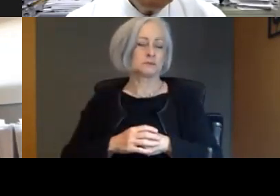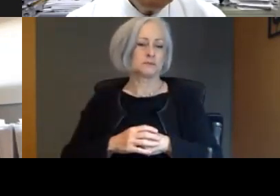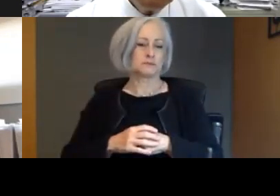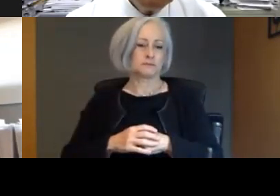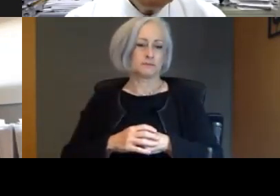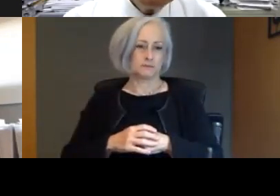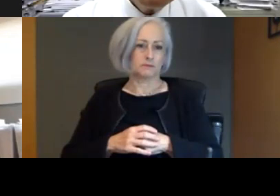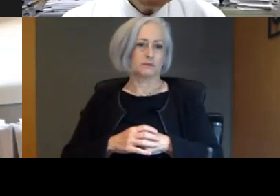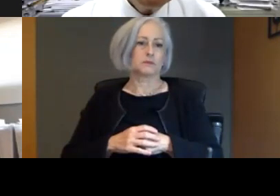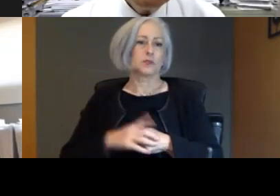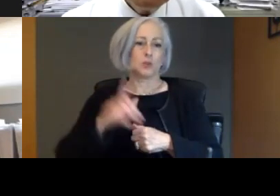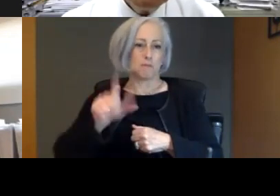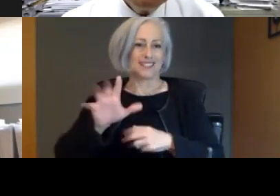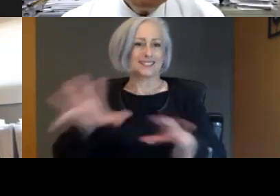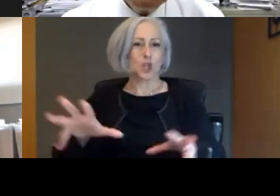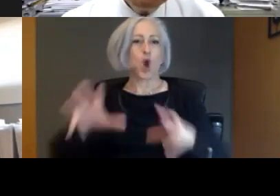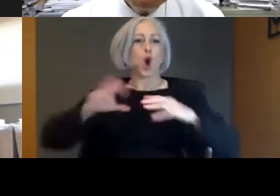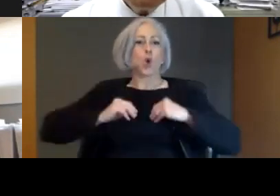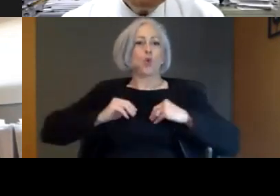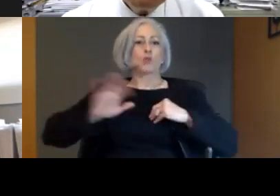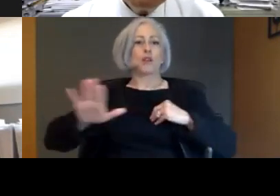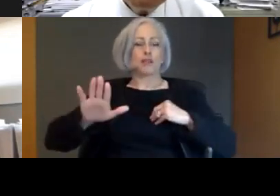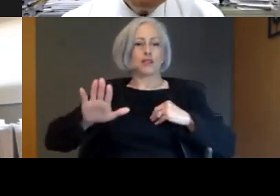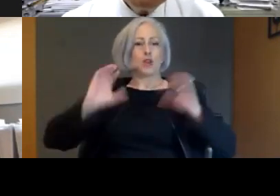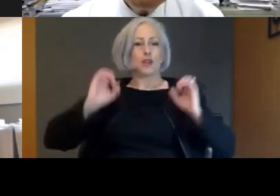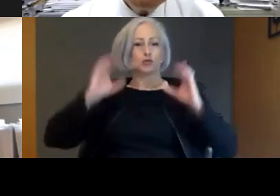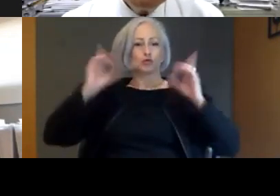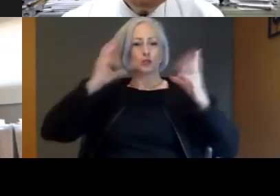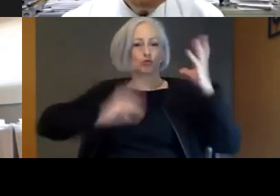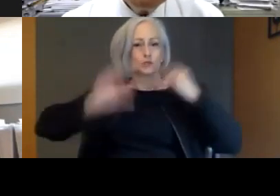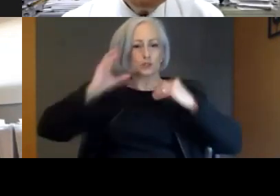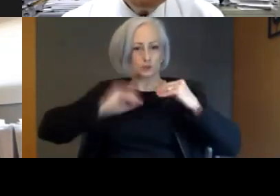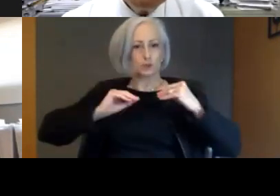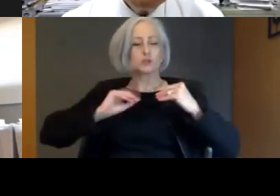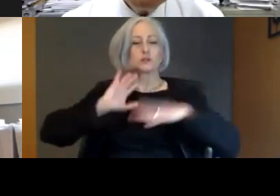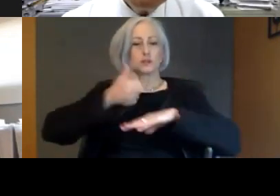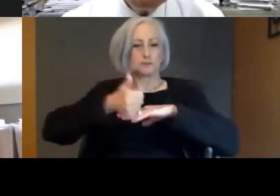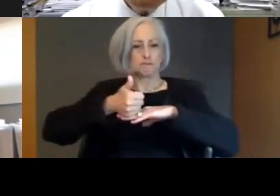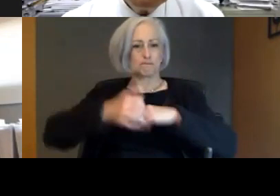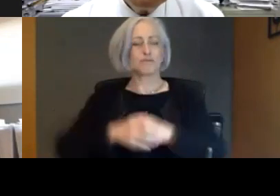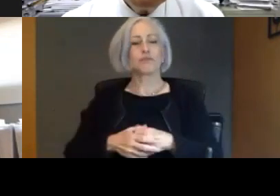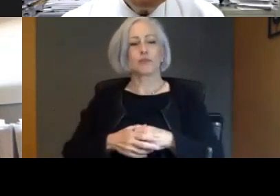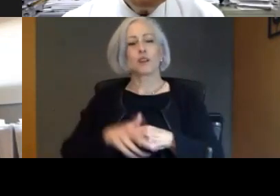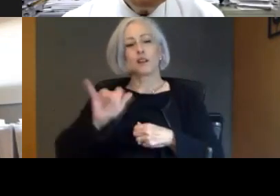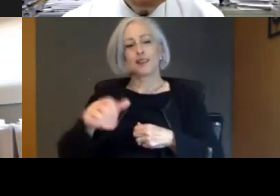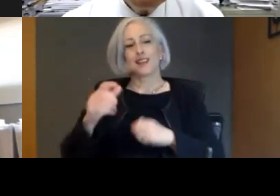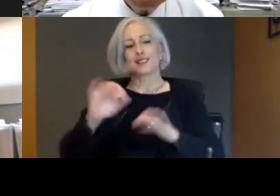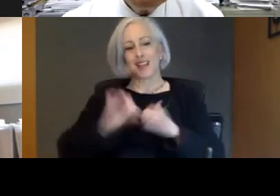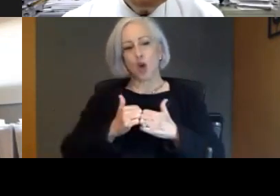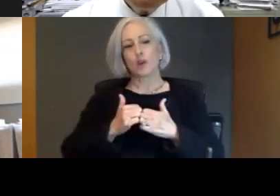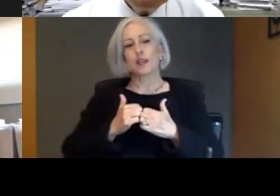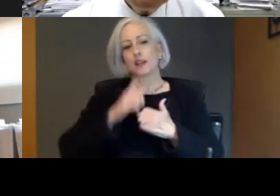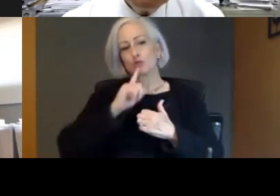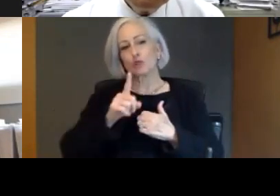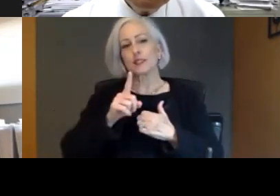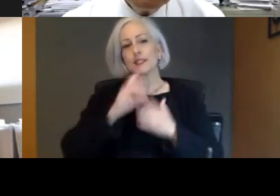be ownership of the educational narrative, that is in place. I think that's one way to preserve, the